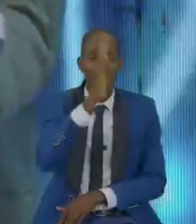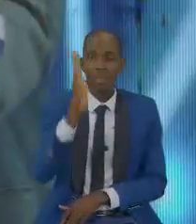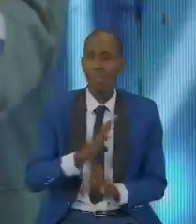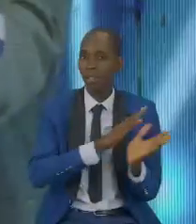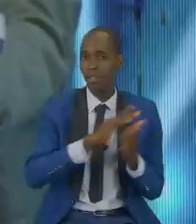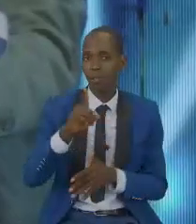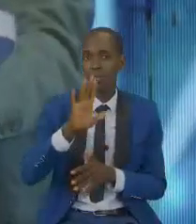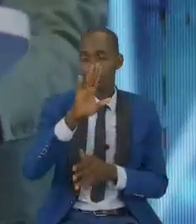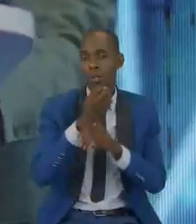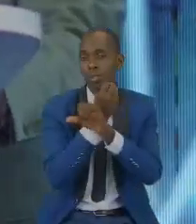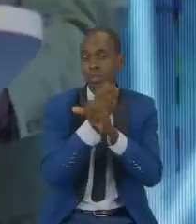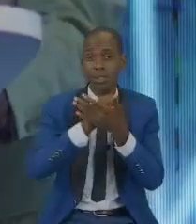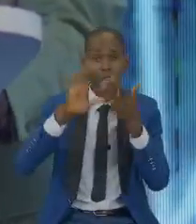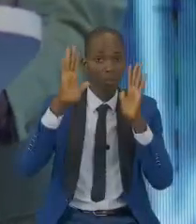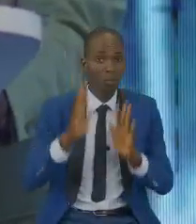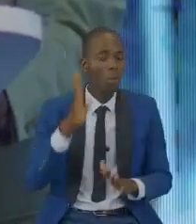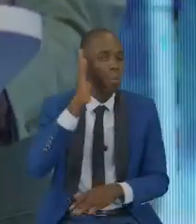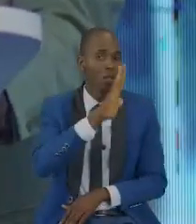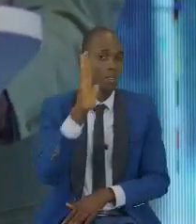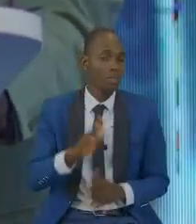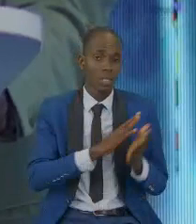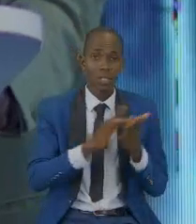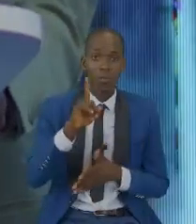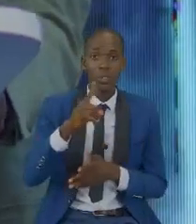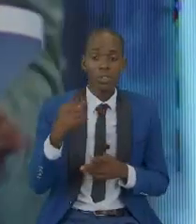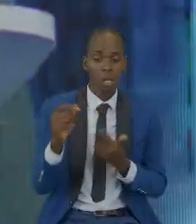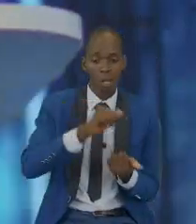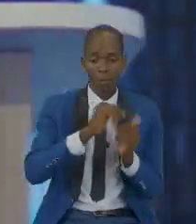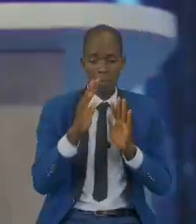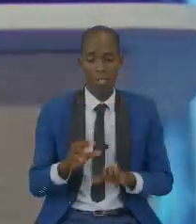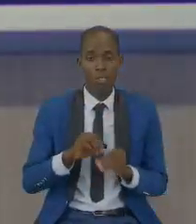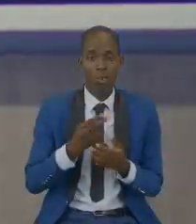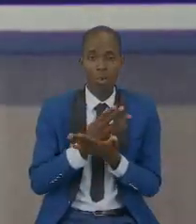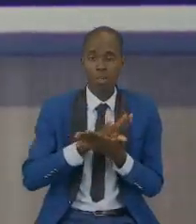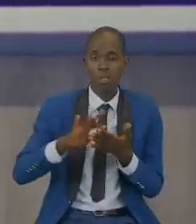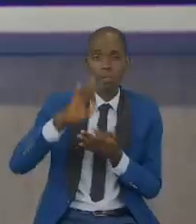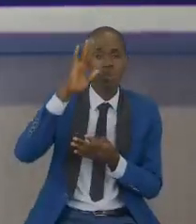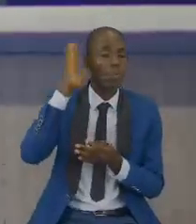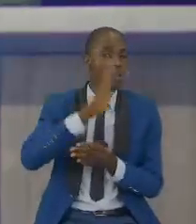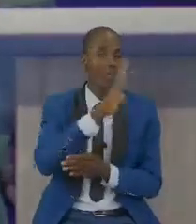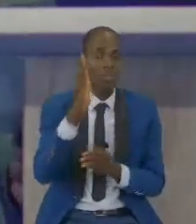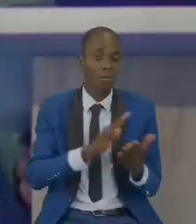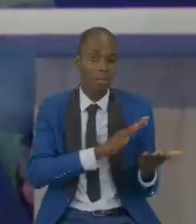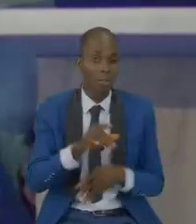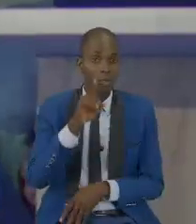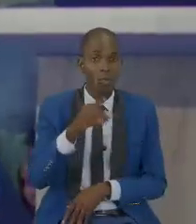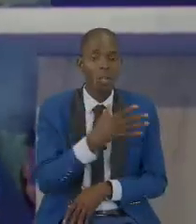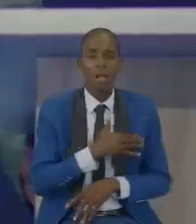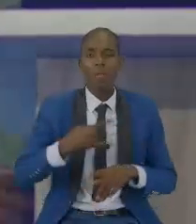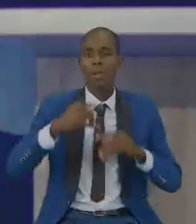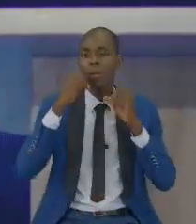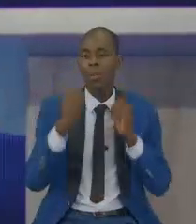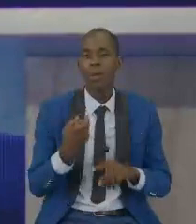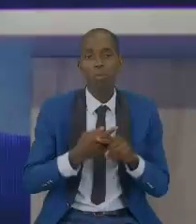will never leave you, and the baptizer in the Holy Ghost will never leave you, and the power from the